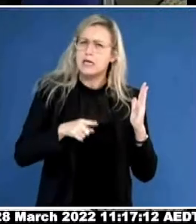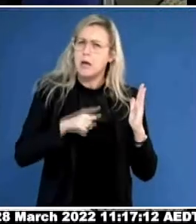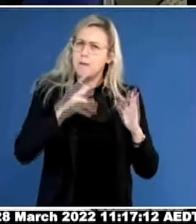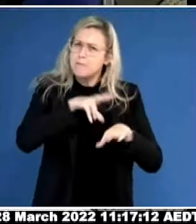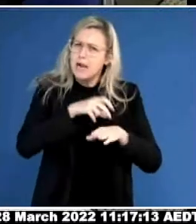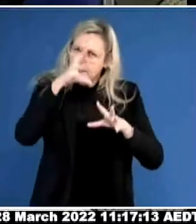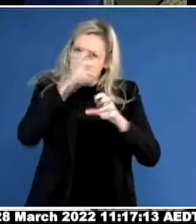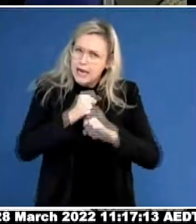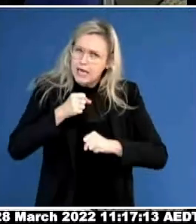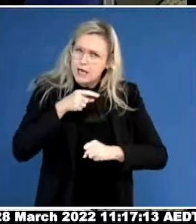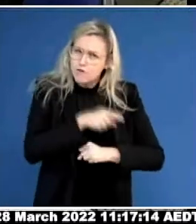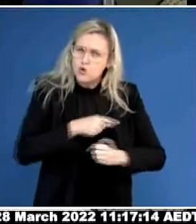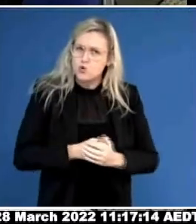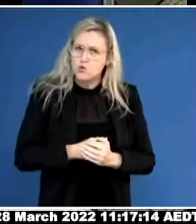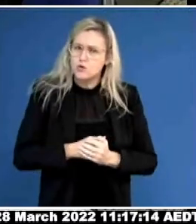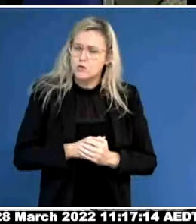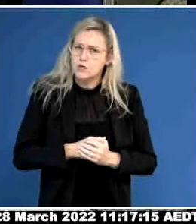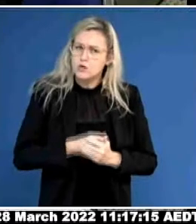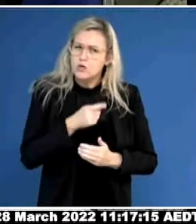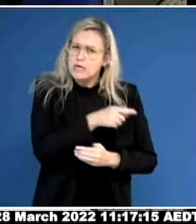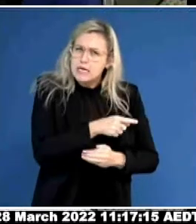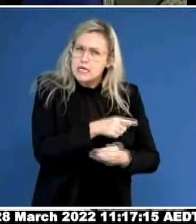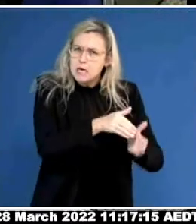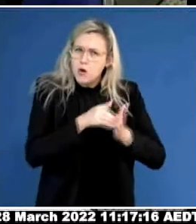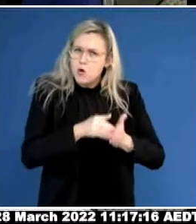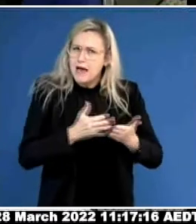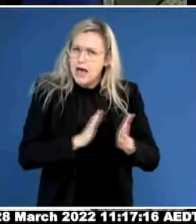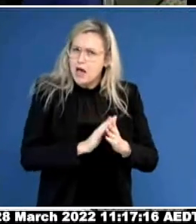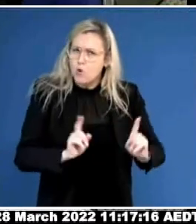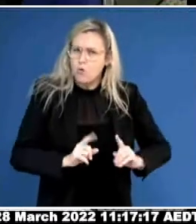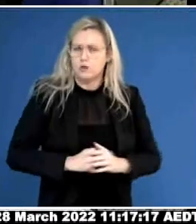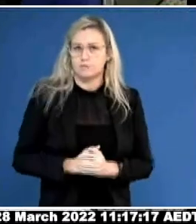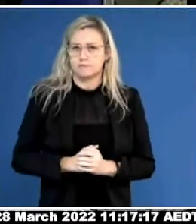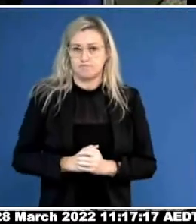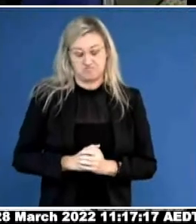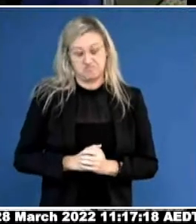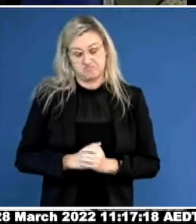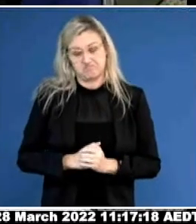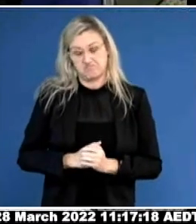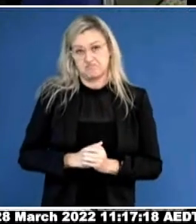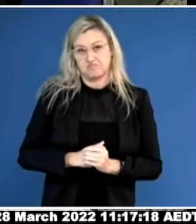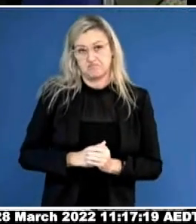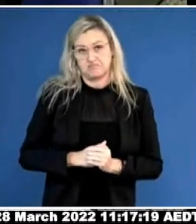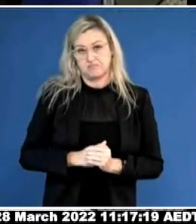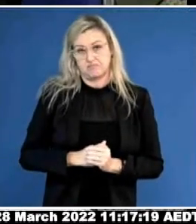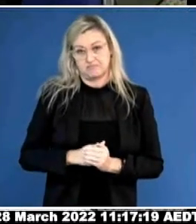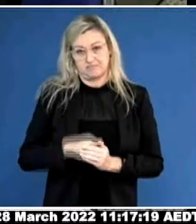Commissioners what did he do that you thought was really good? Because he could see right